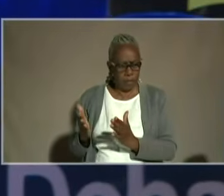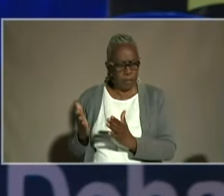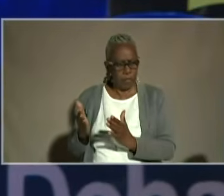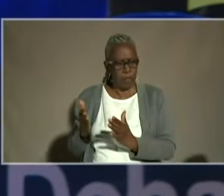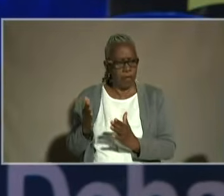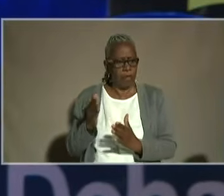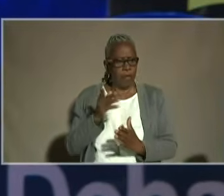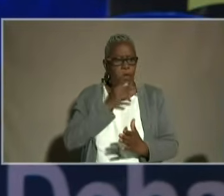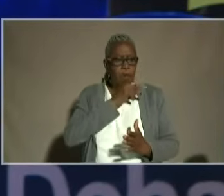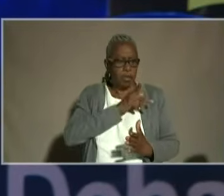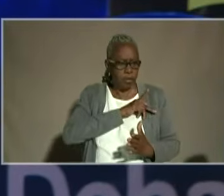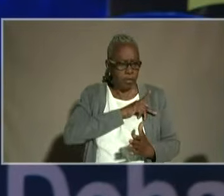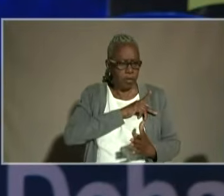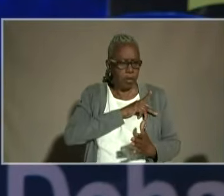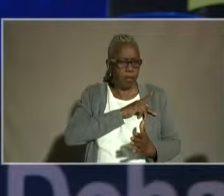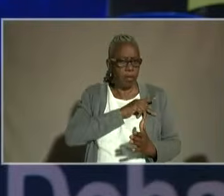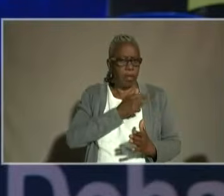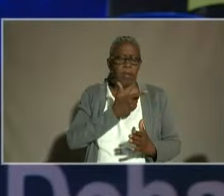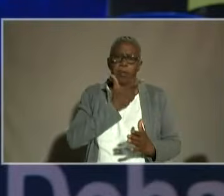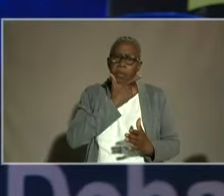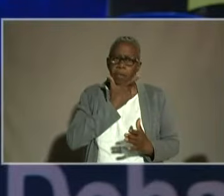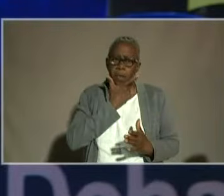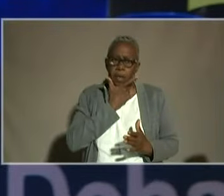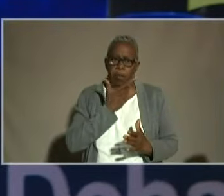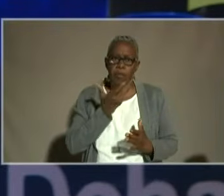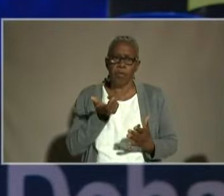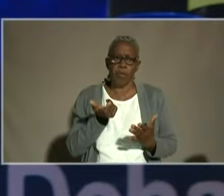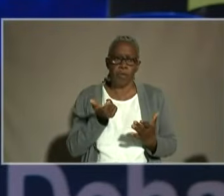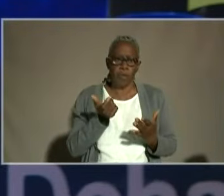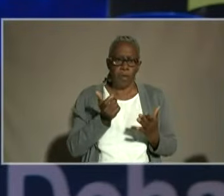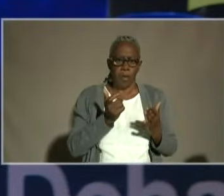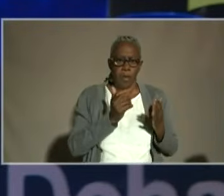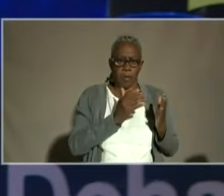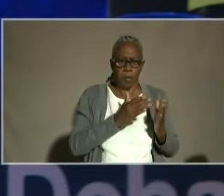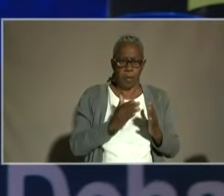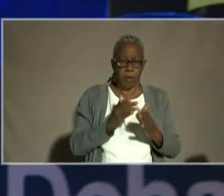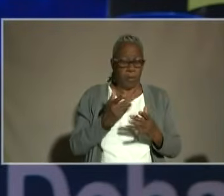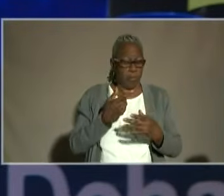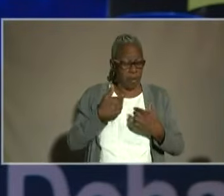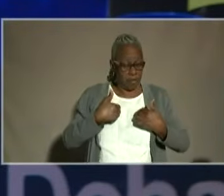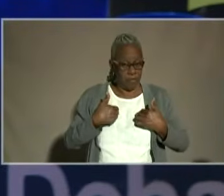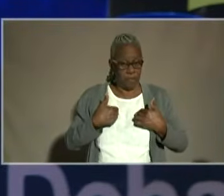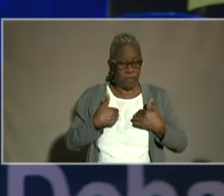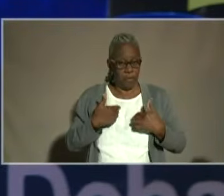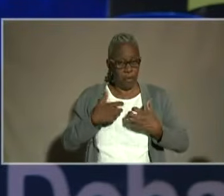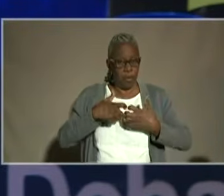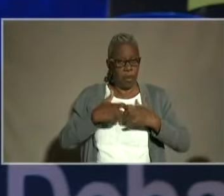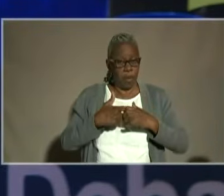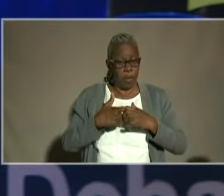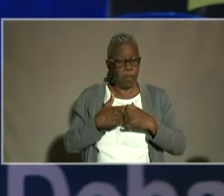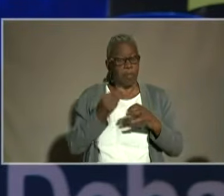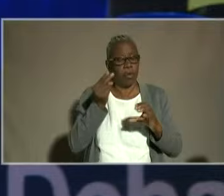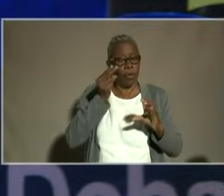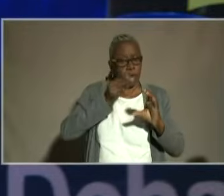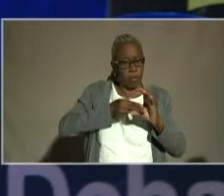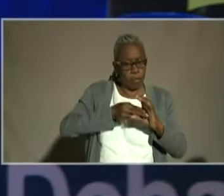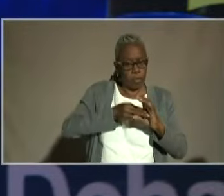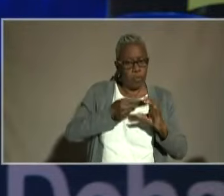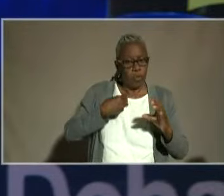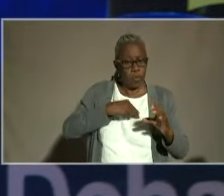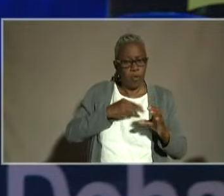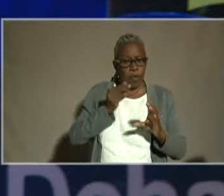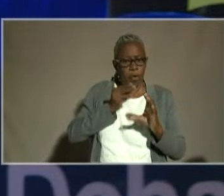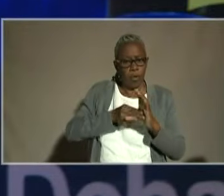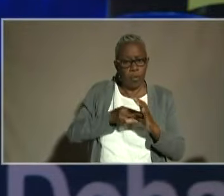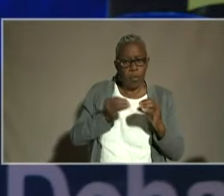Andrew, which clarifies many of the issues that were in contention, including we have included more